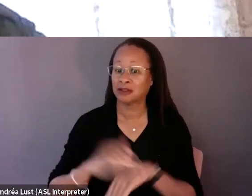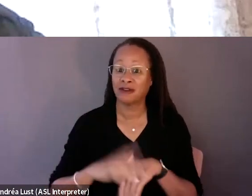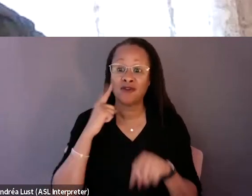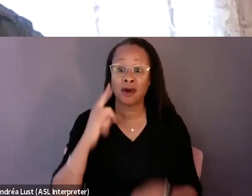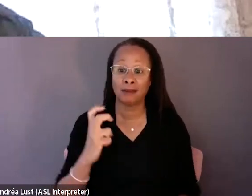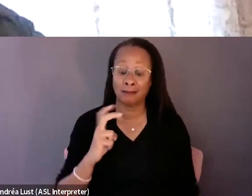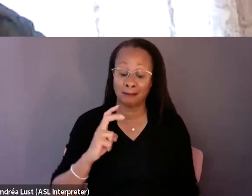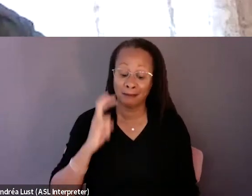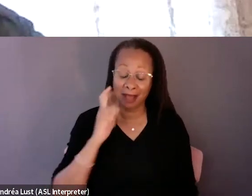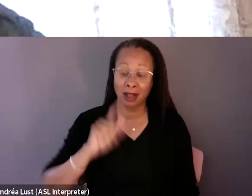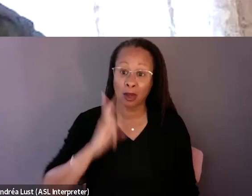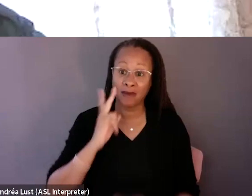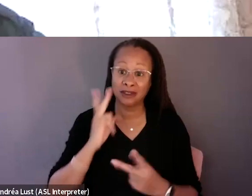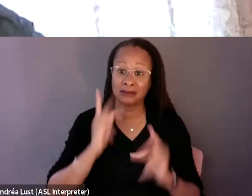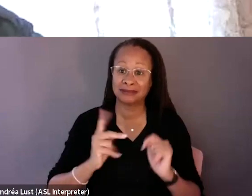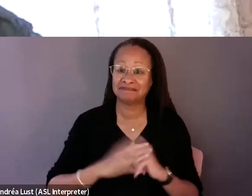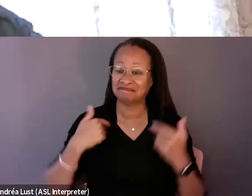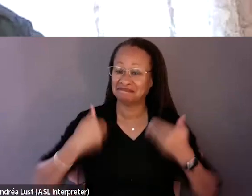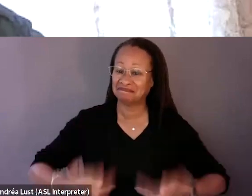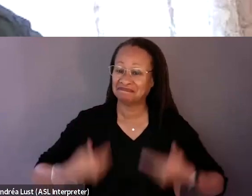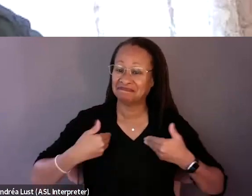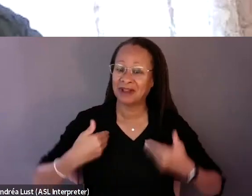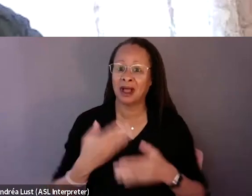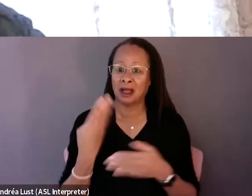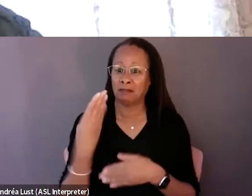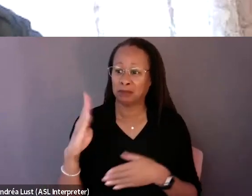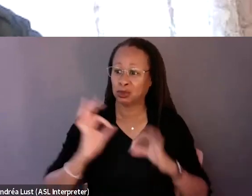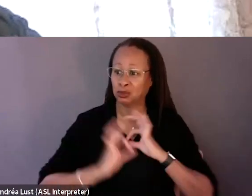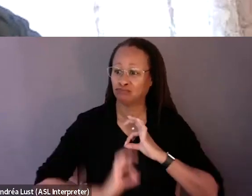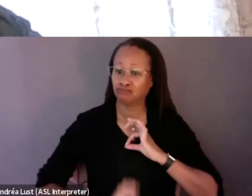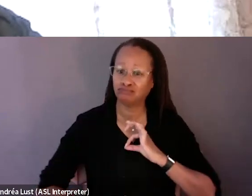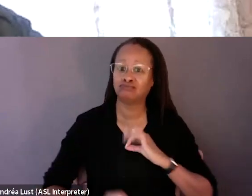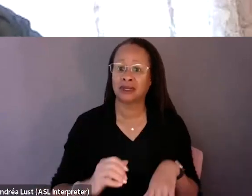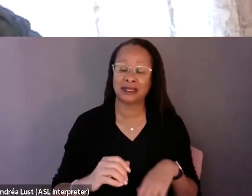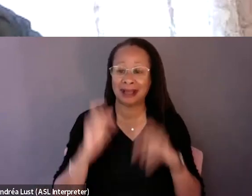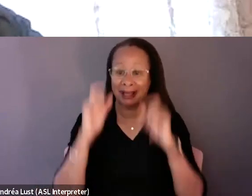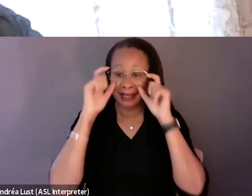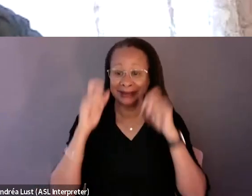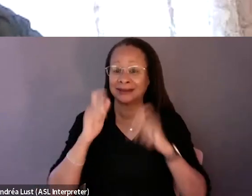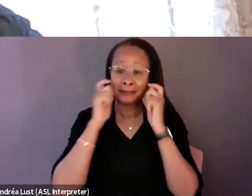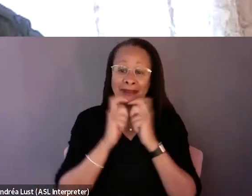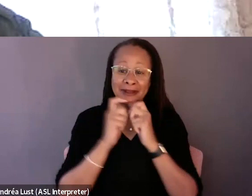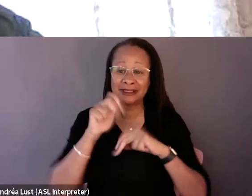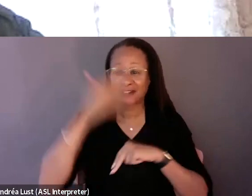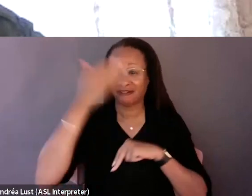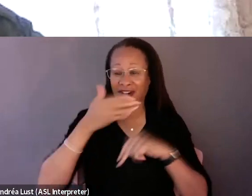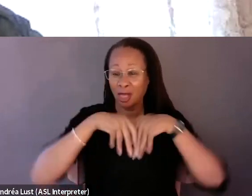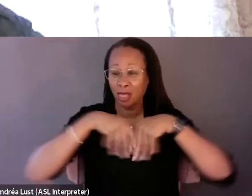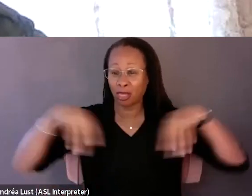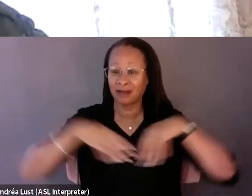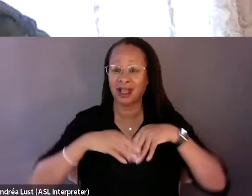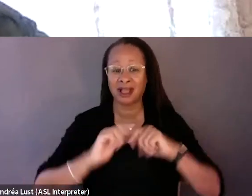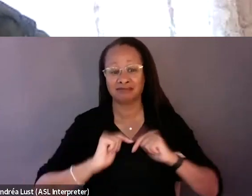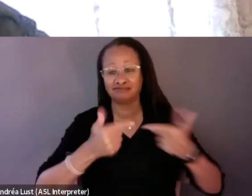vision attendees, I'm going to describe myself. I'm wearing a buttoned blue shirt, glasses, and a beard, and I'm sitting in front of a curtain. I will